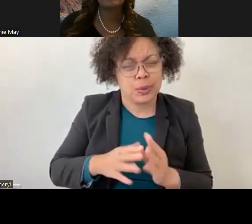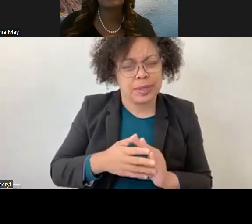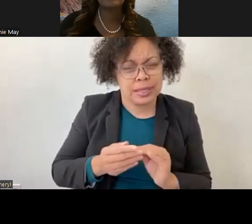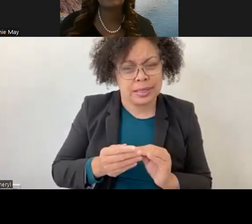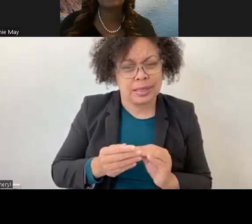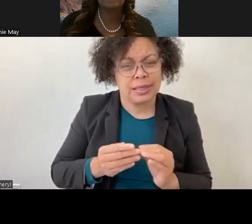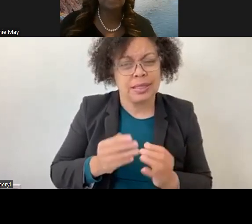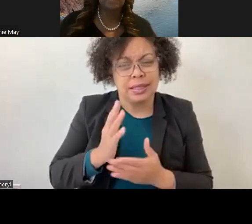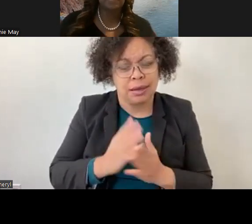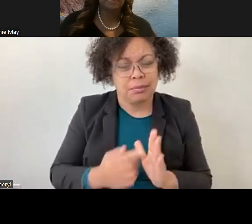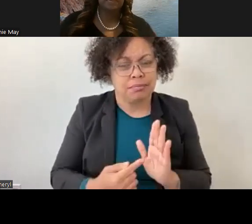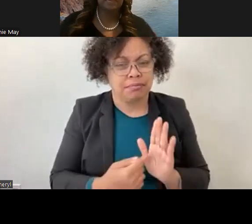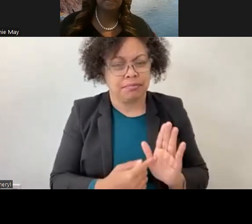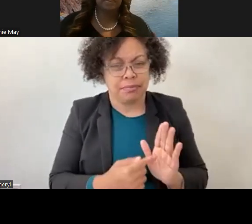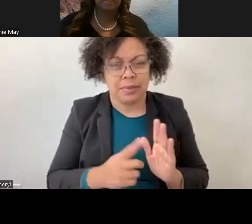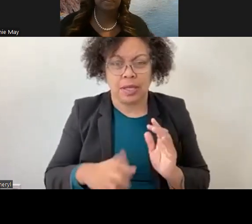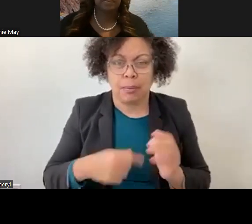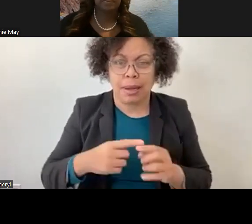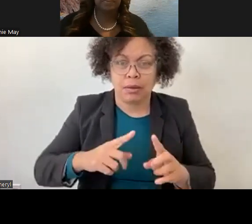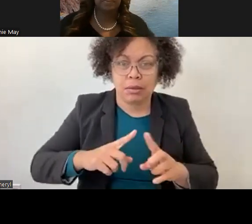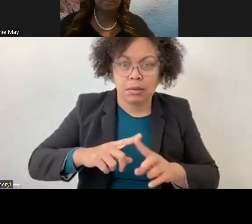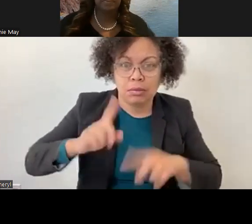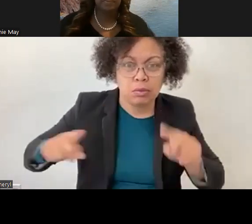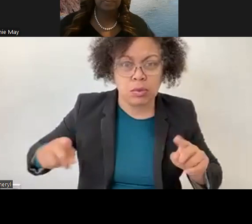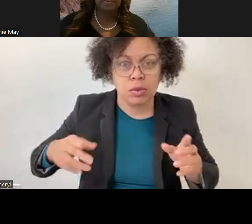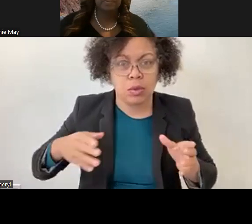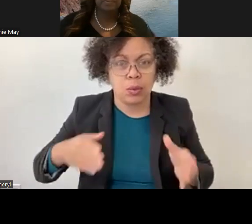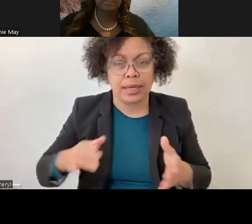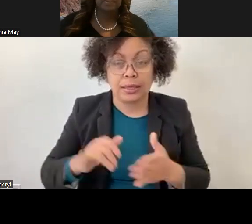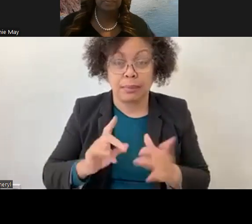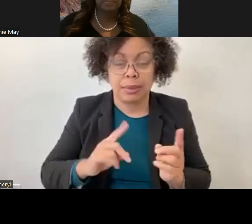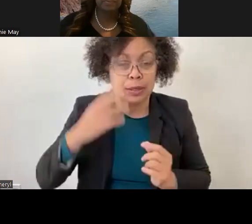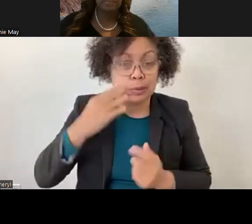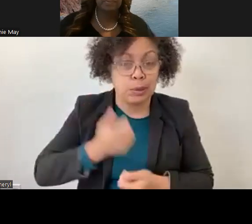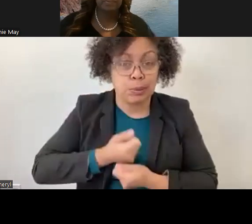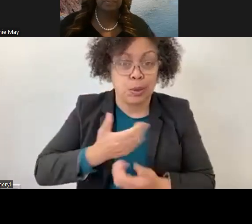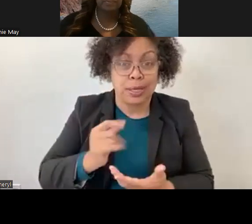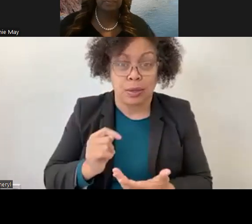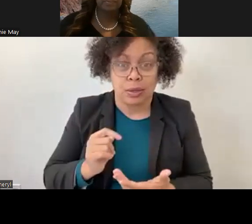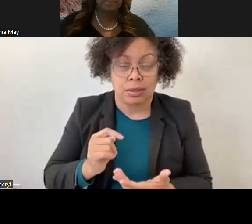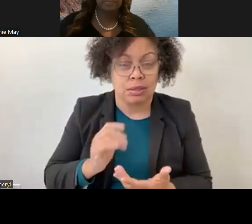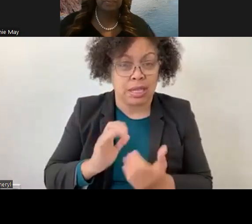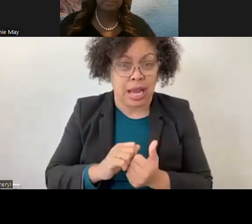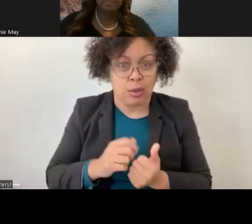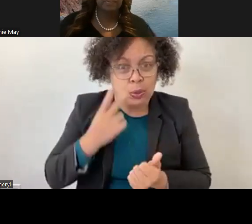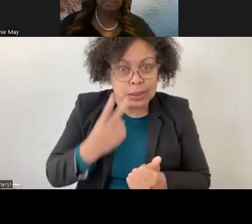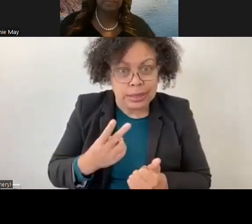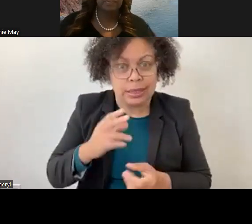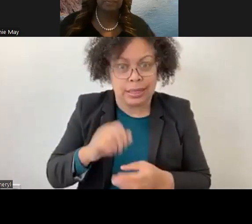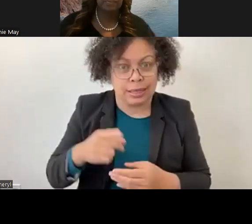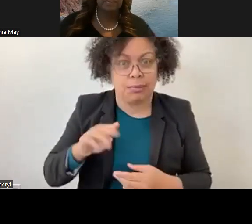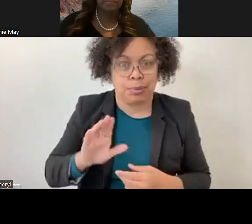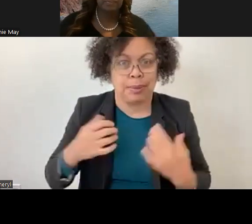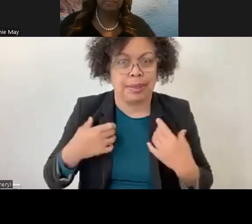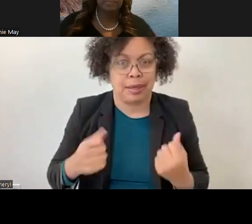that illustrate the variety of ways in which burnout shows up in our public health